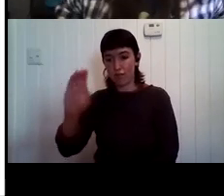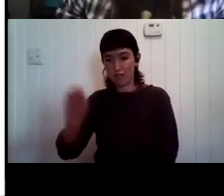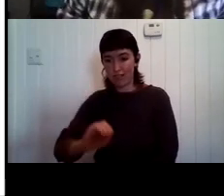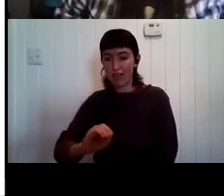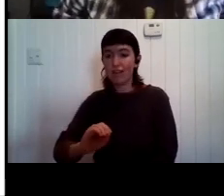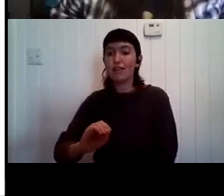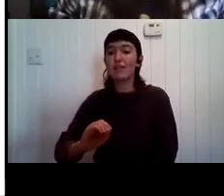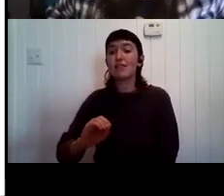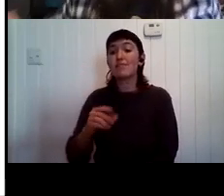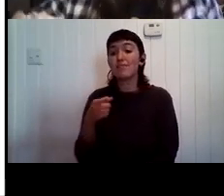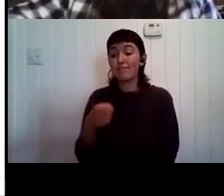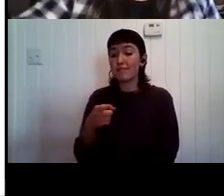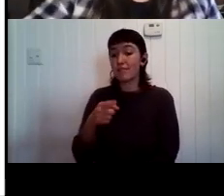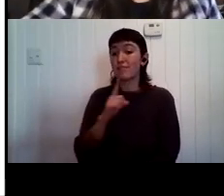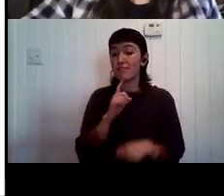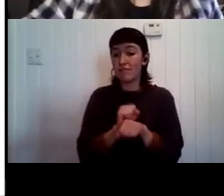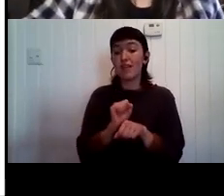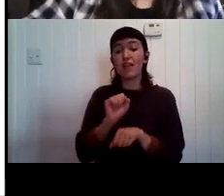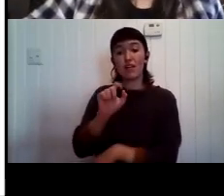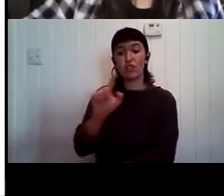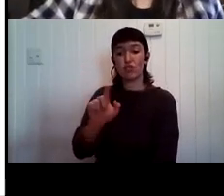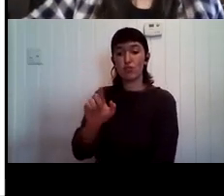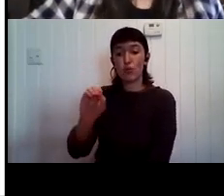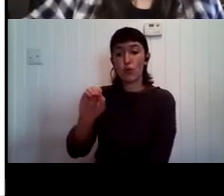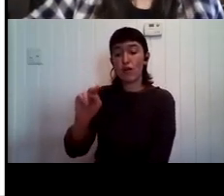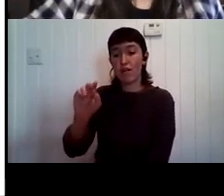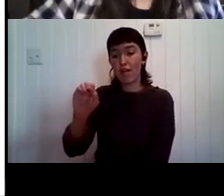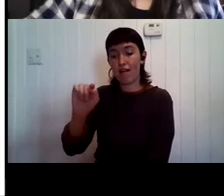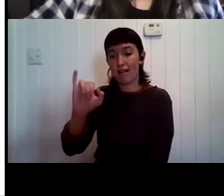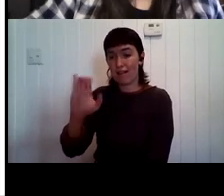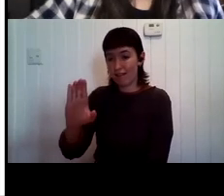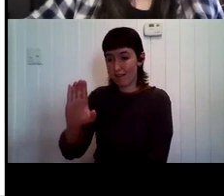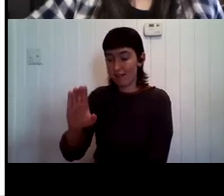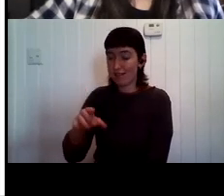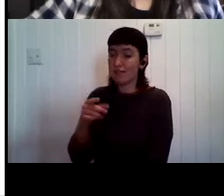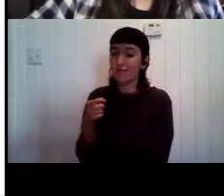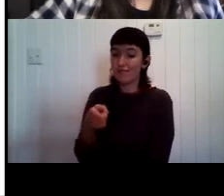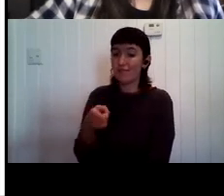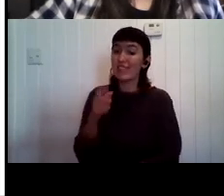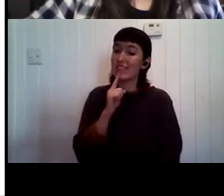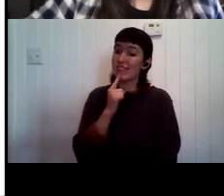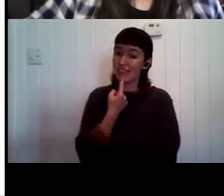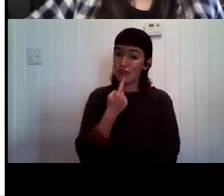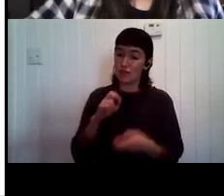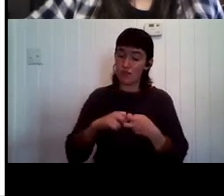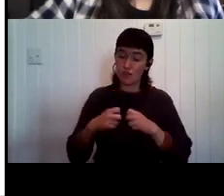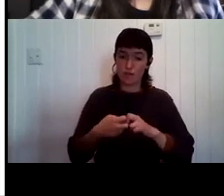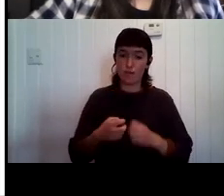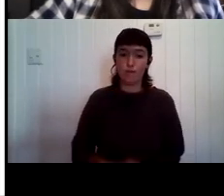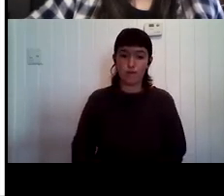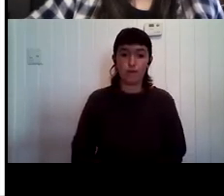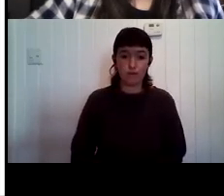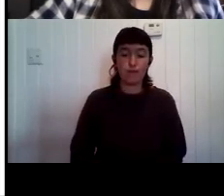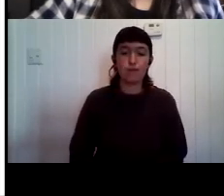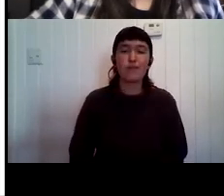to be zoonotic. So just to give you an idea of how serious this is. Now, let's